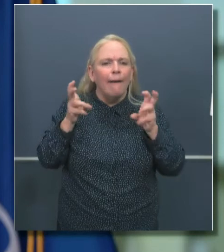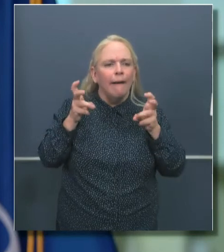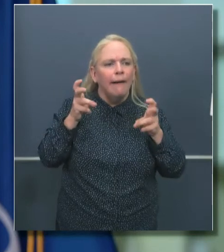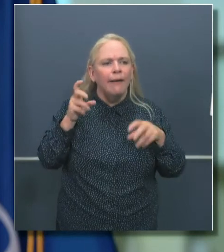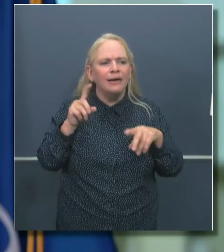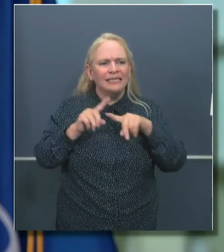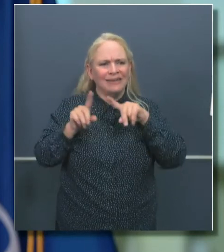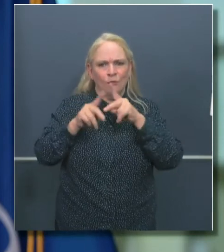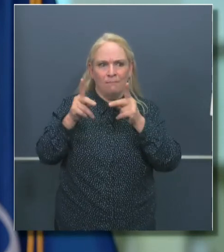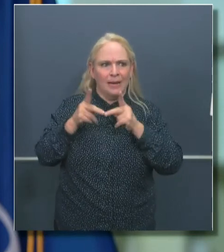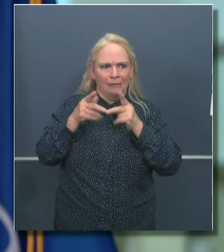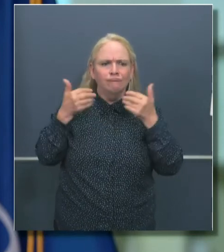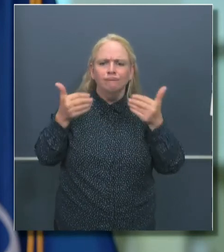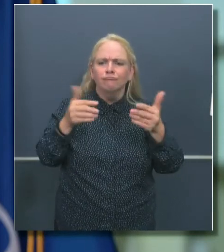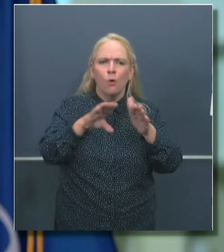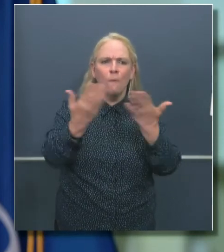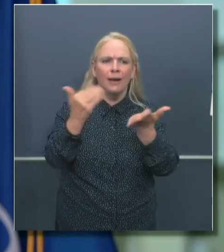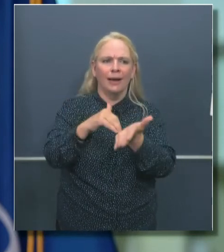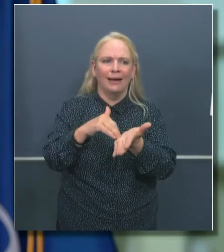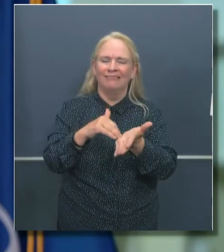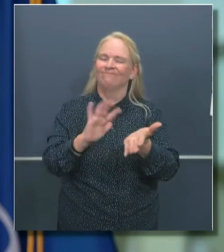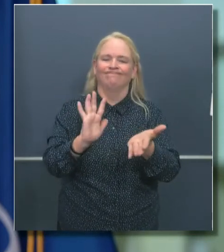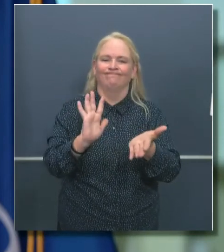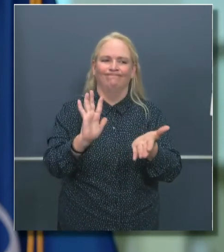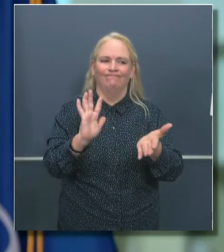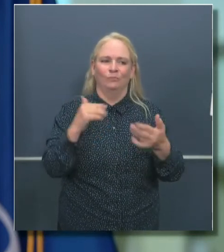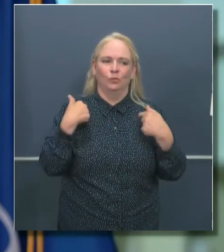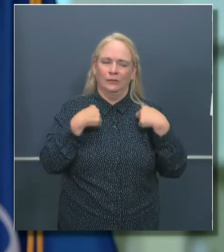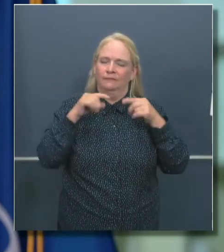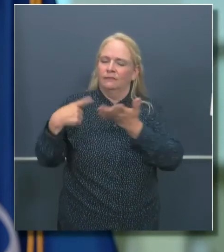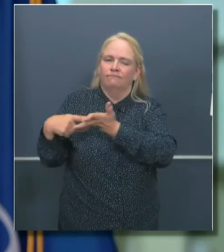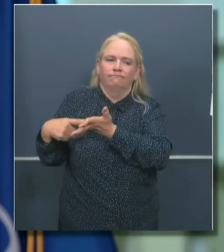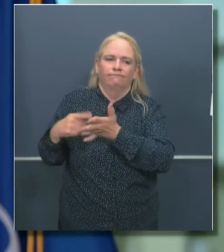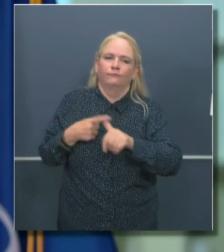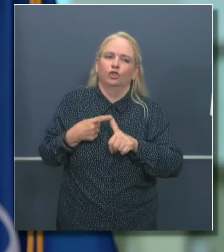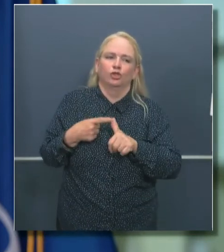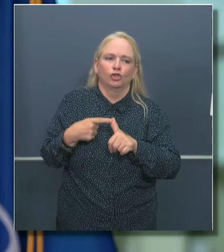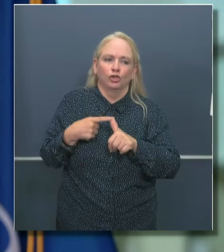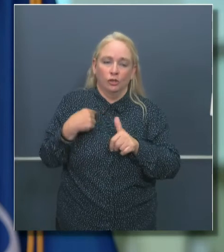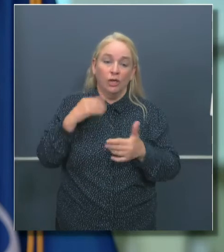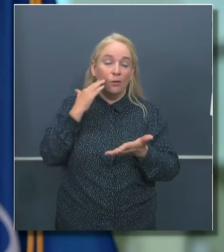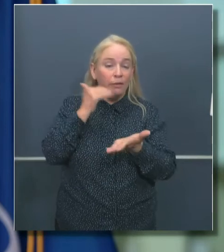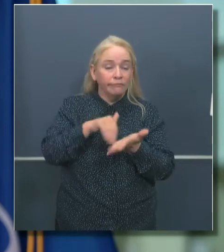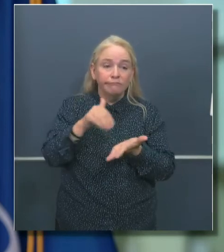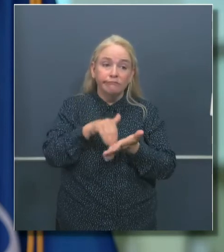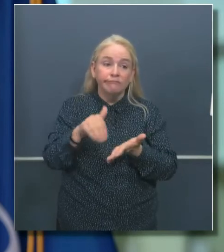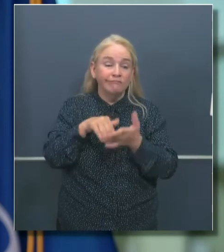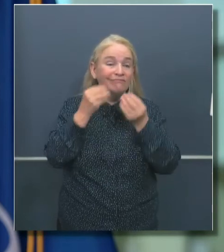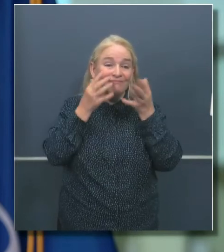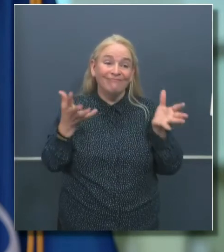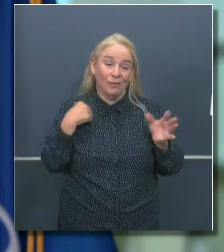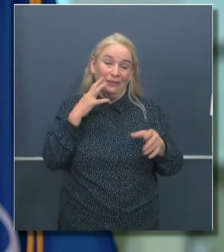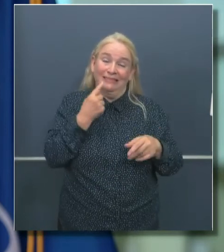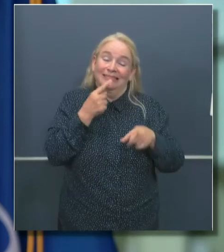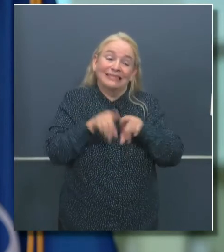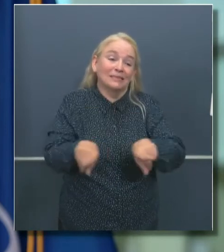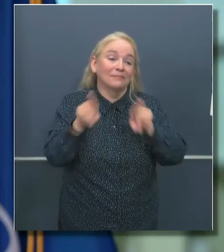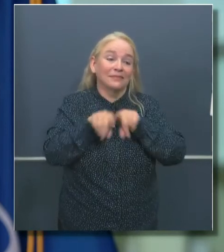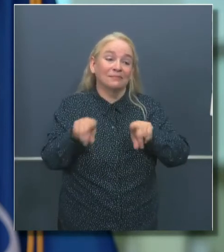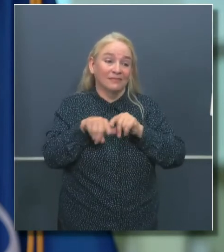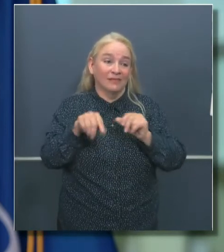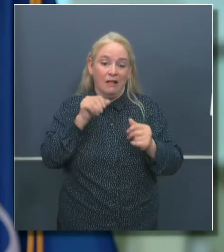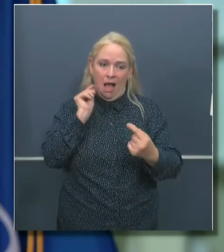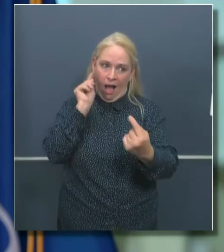education campaign is all about, and that's what you're going to hear from me more and more and more. And so directly in response